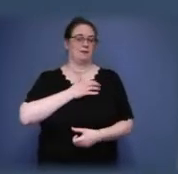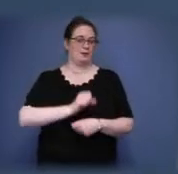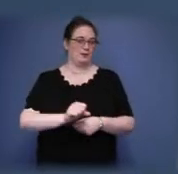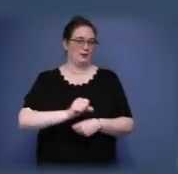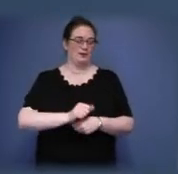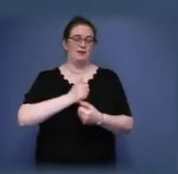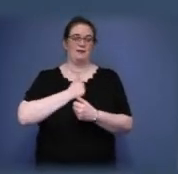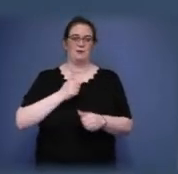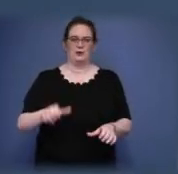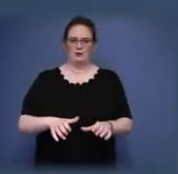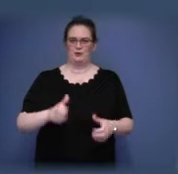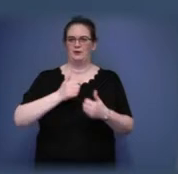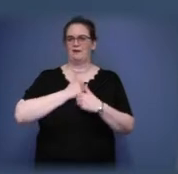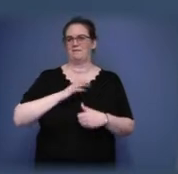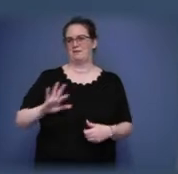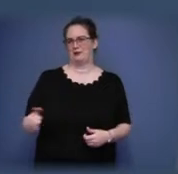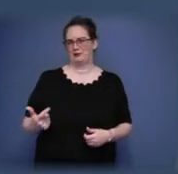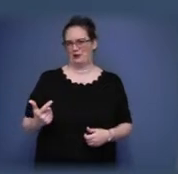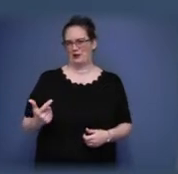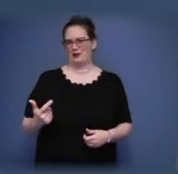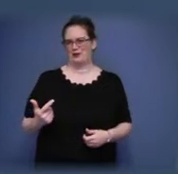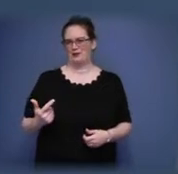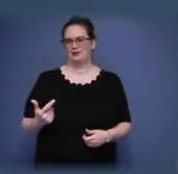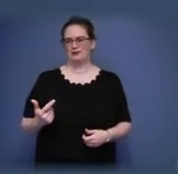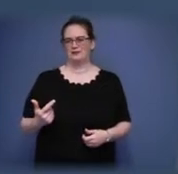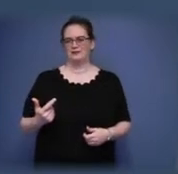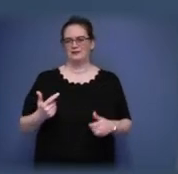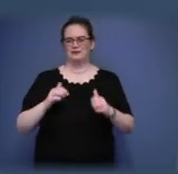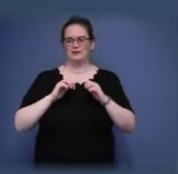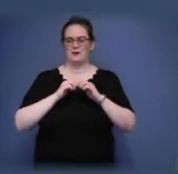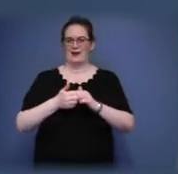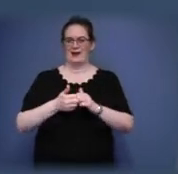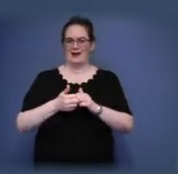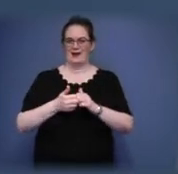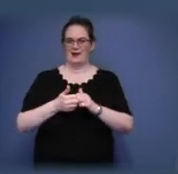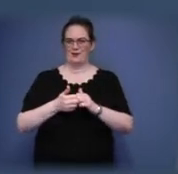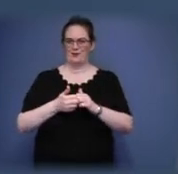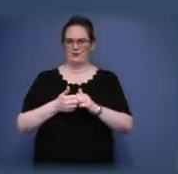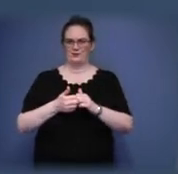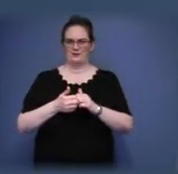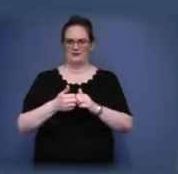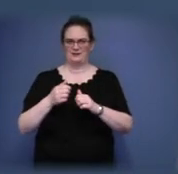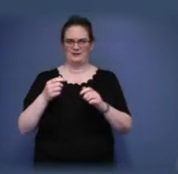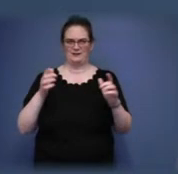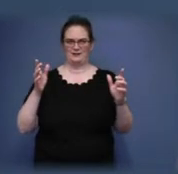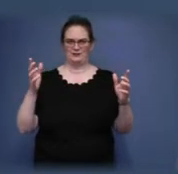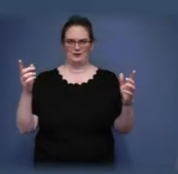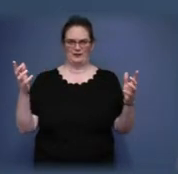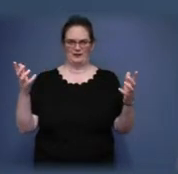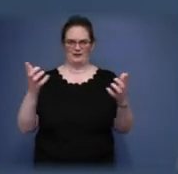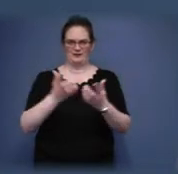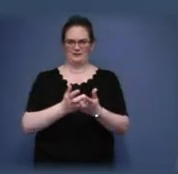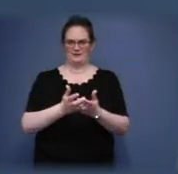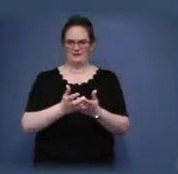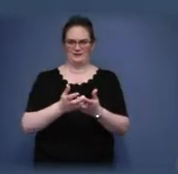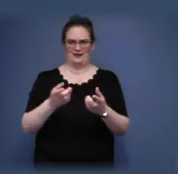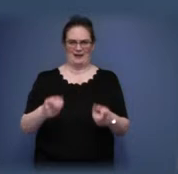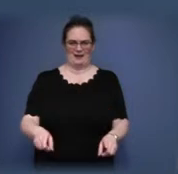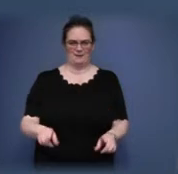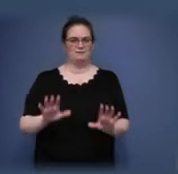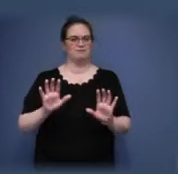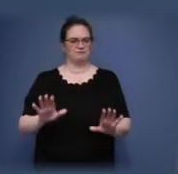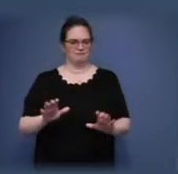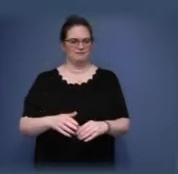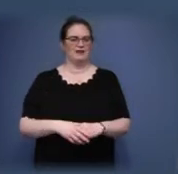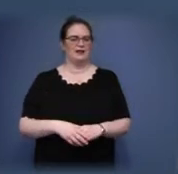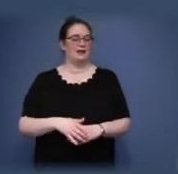do, love my dogs. So how did these two end up together? If we go to the next slide. It was